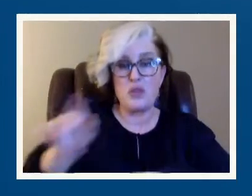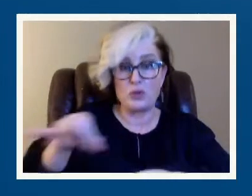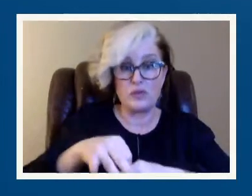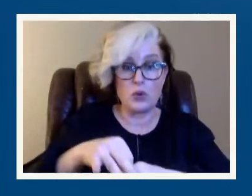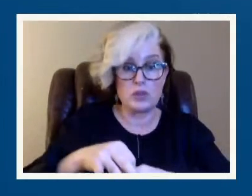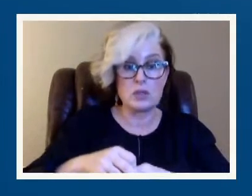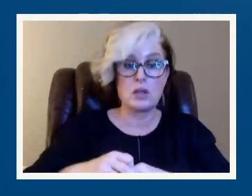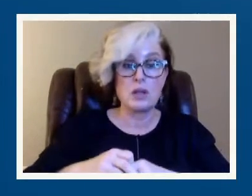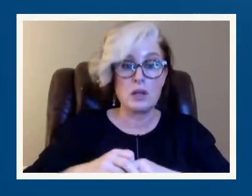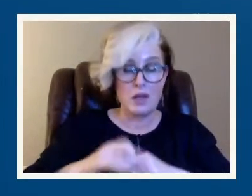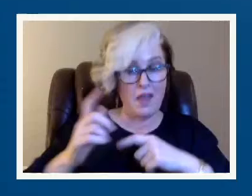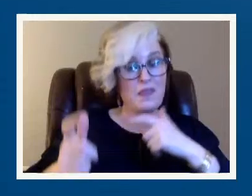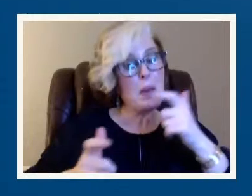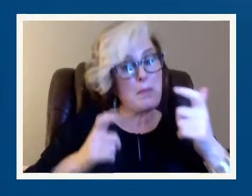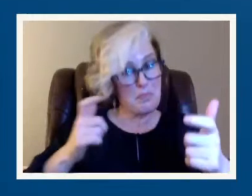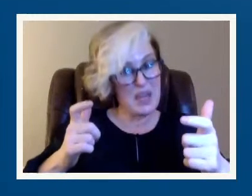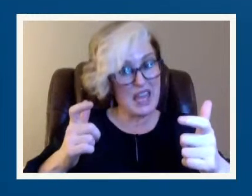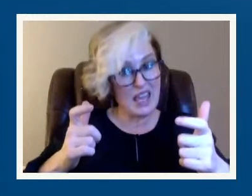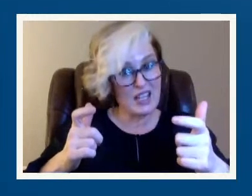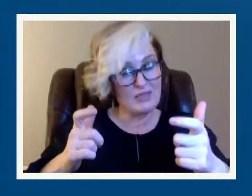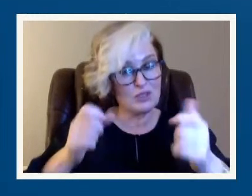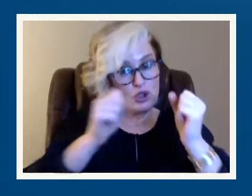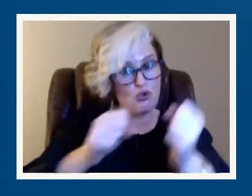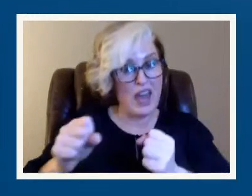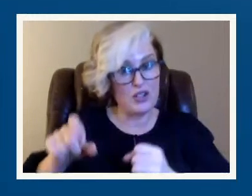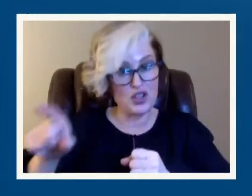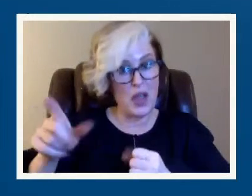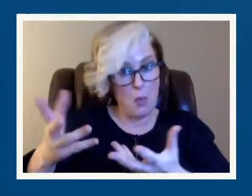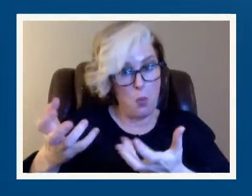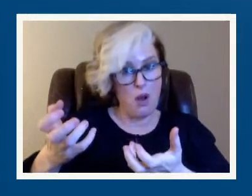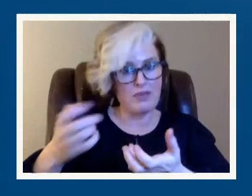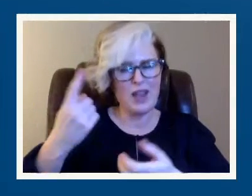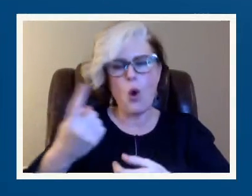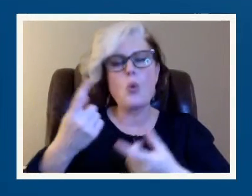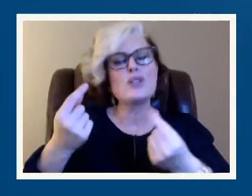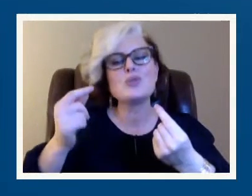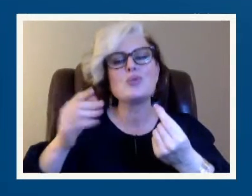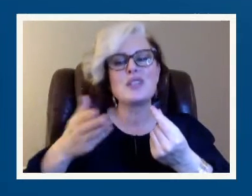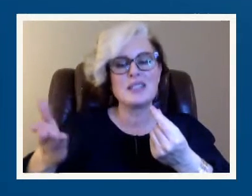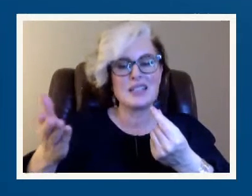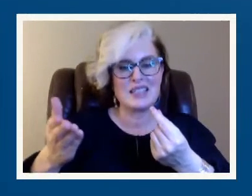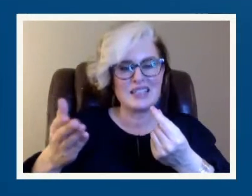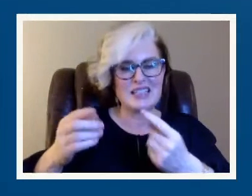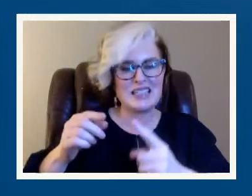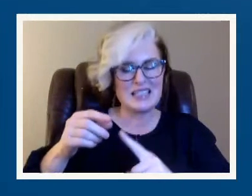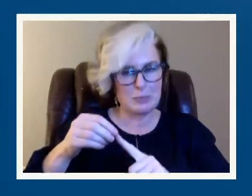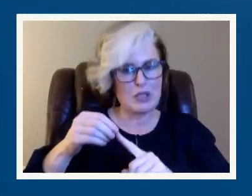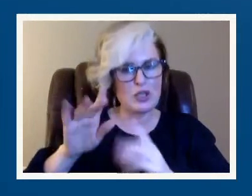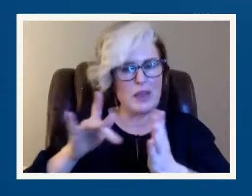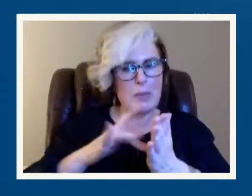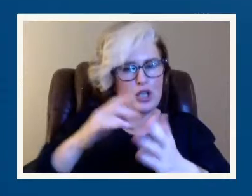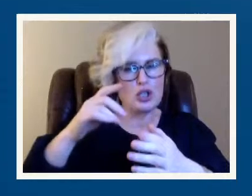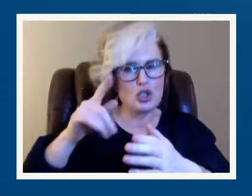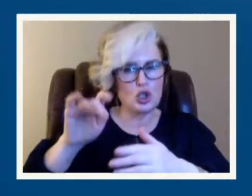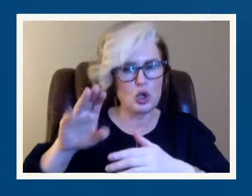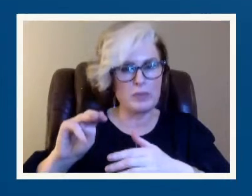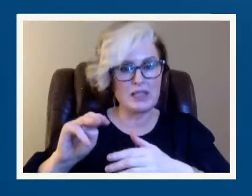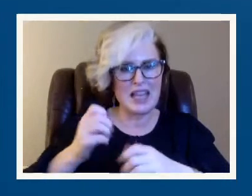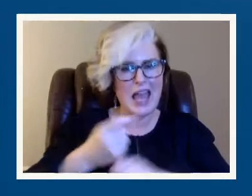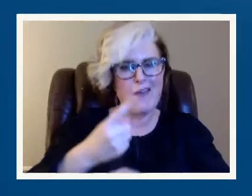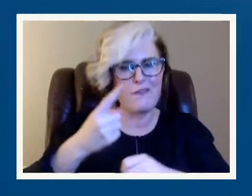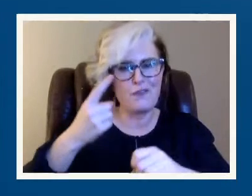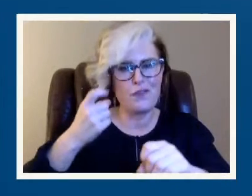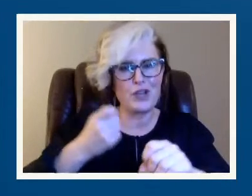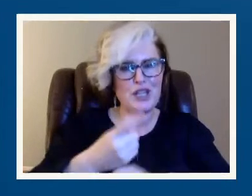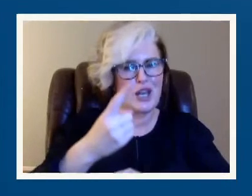big tactic that they're going to use, because they always do this, especially in midterms, year after year,